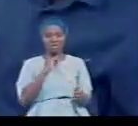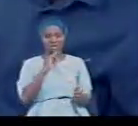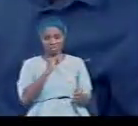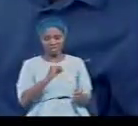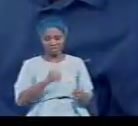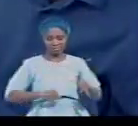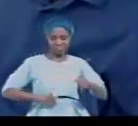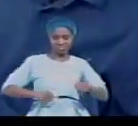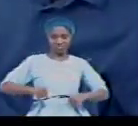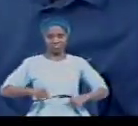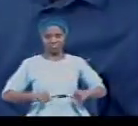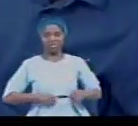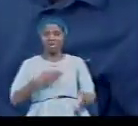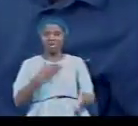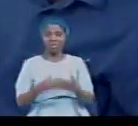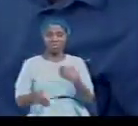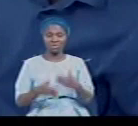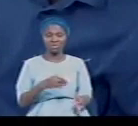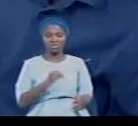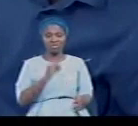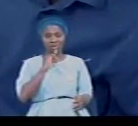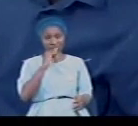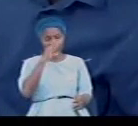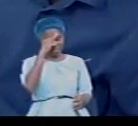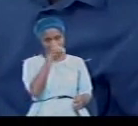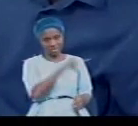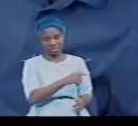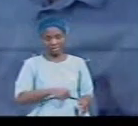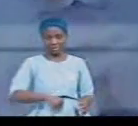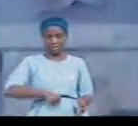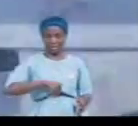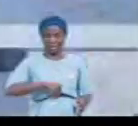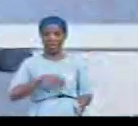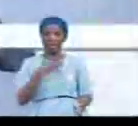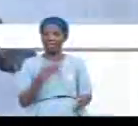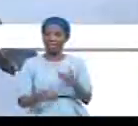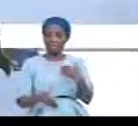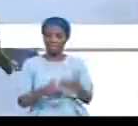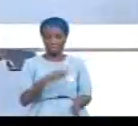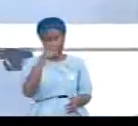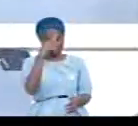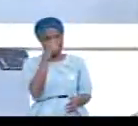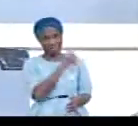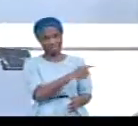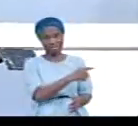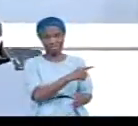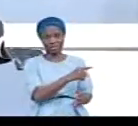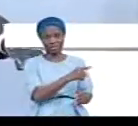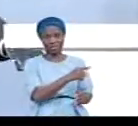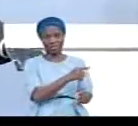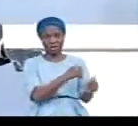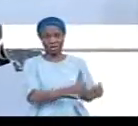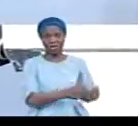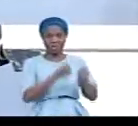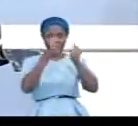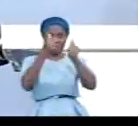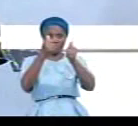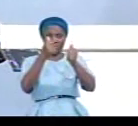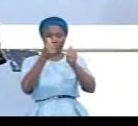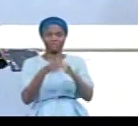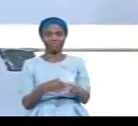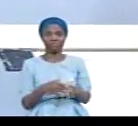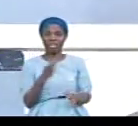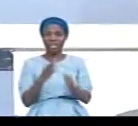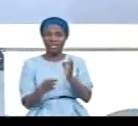whatever is pride, whatever is position, if any man